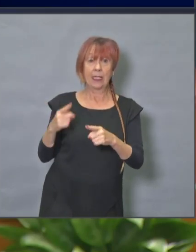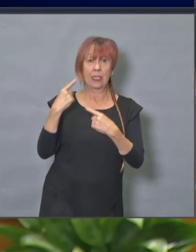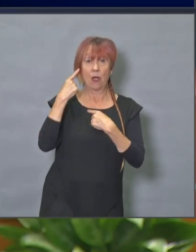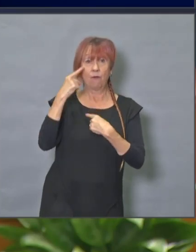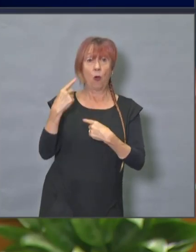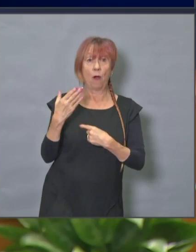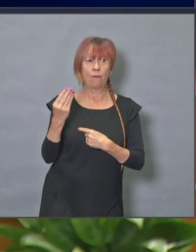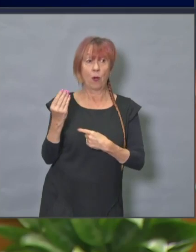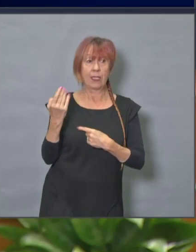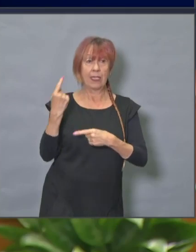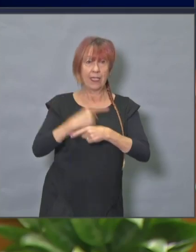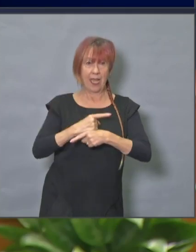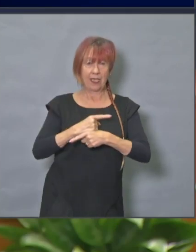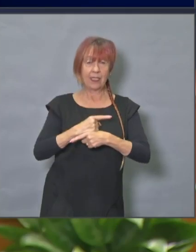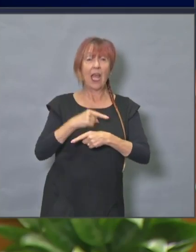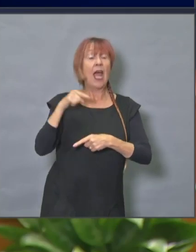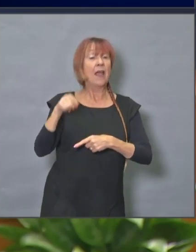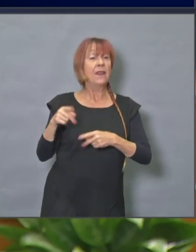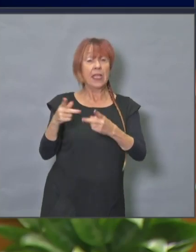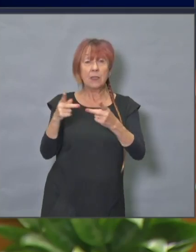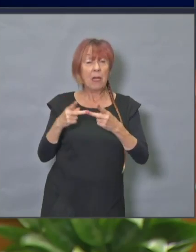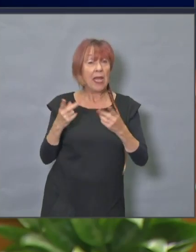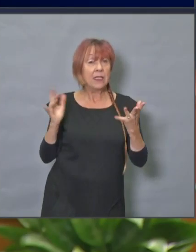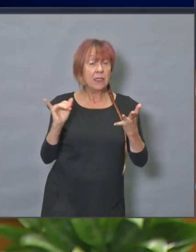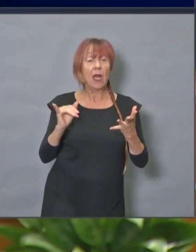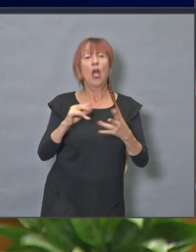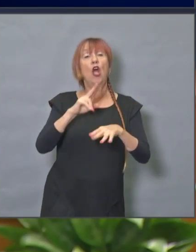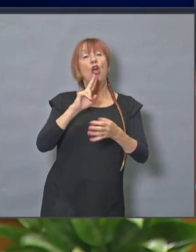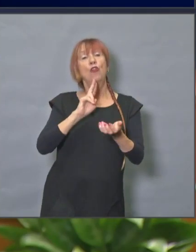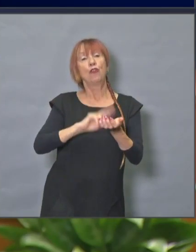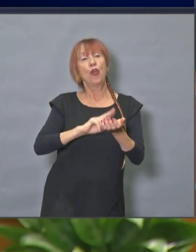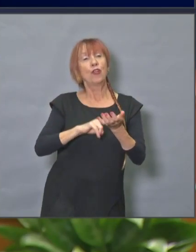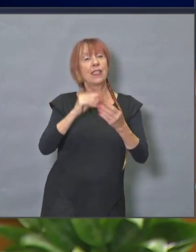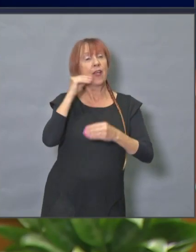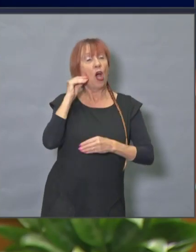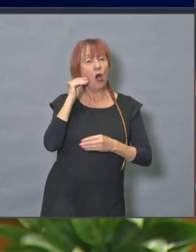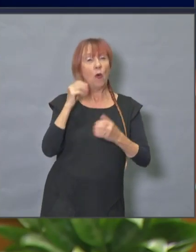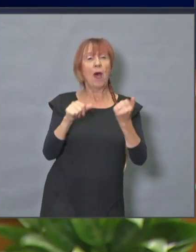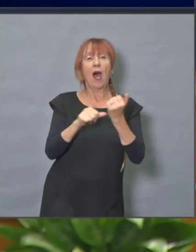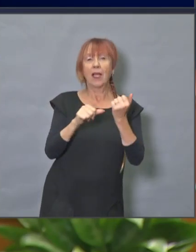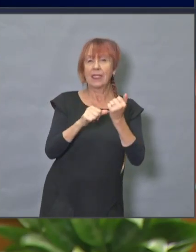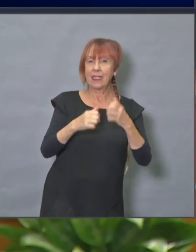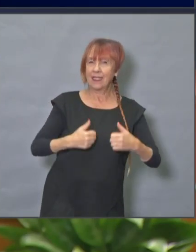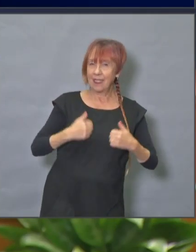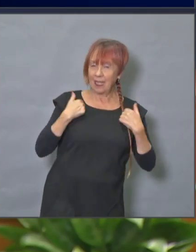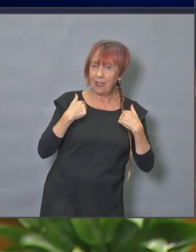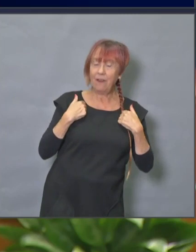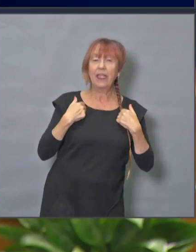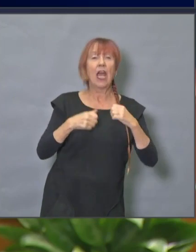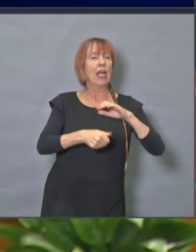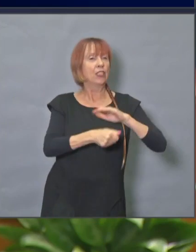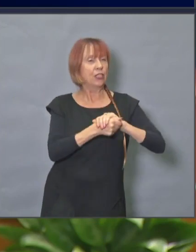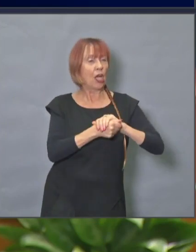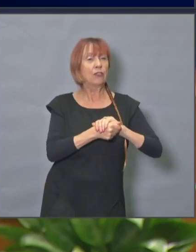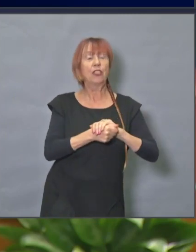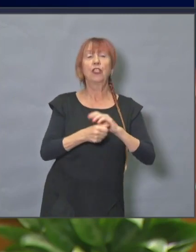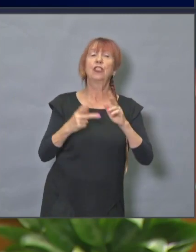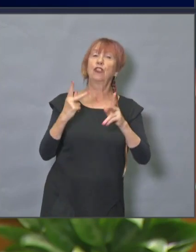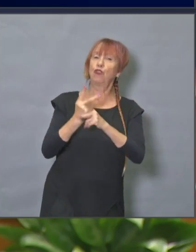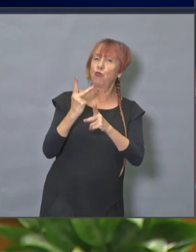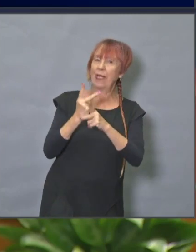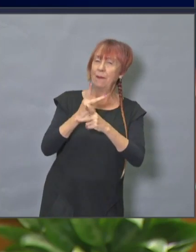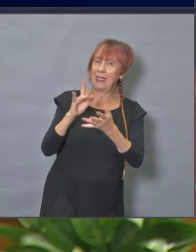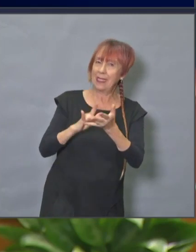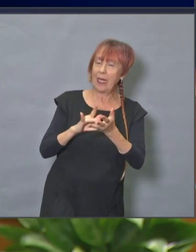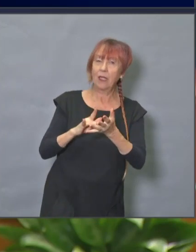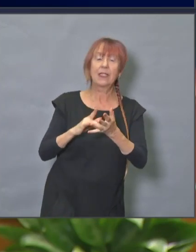days. These settings do include nursing homes, assisted living facilities, shelters, treatment centers, supportive living,